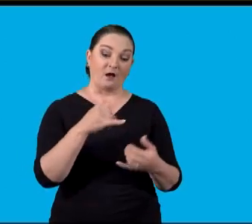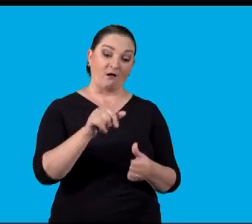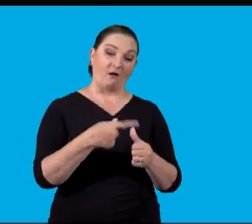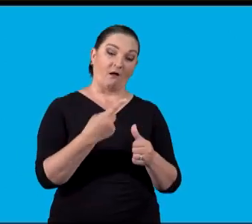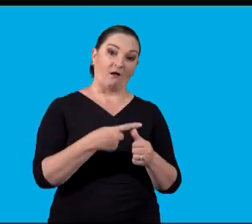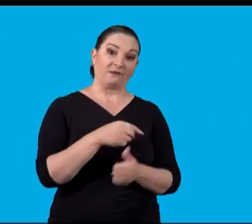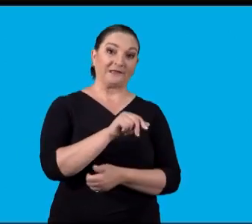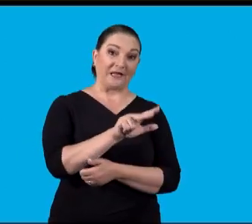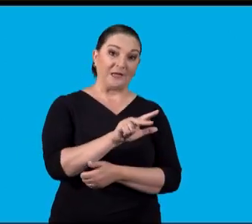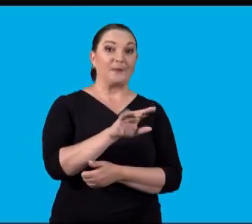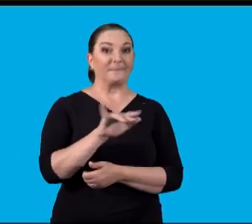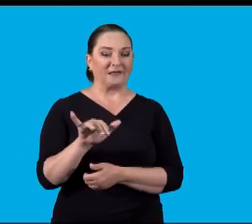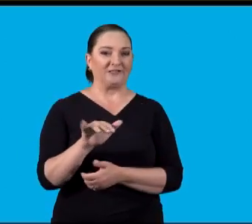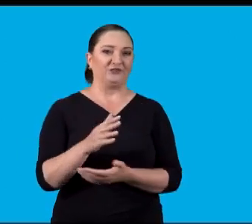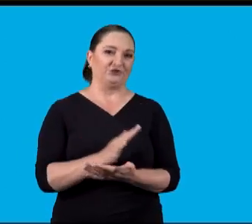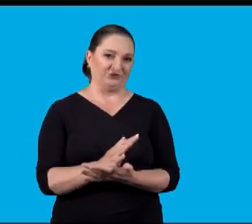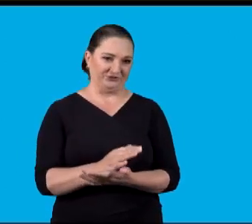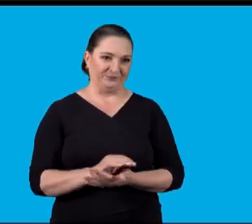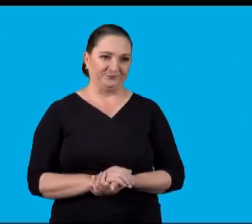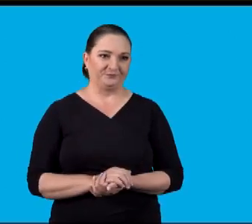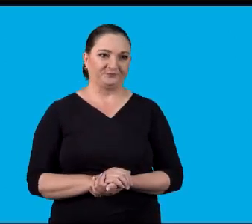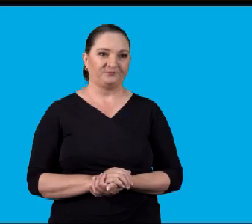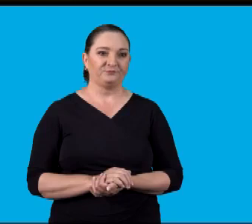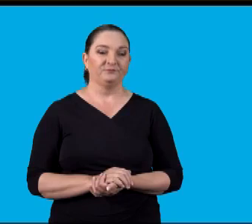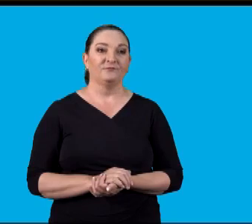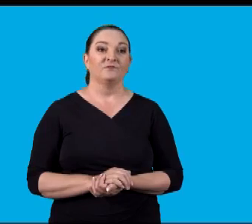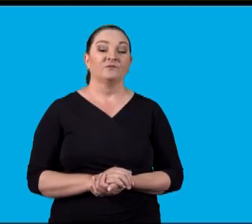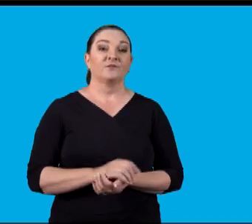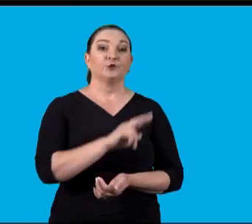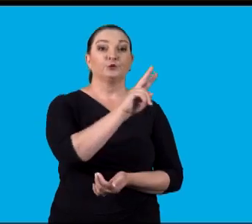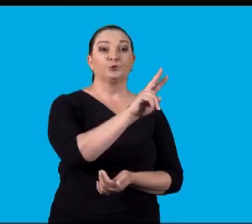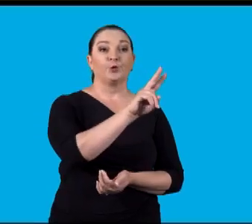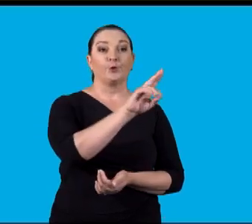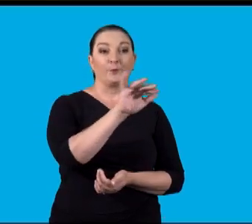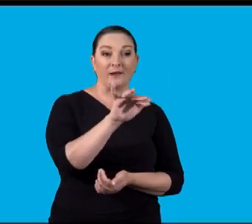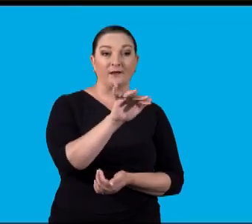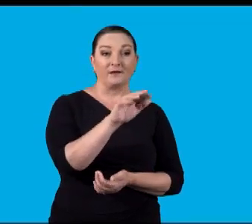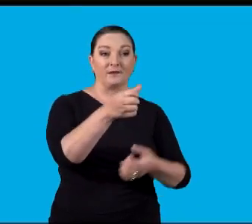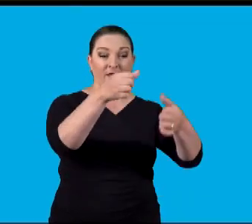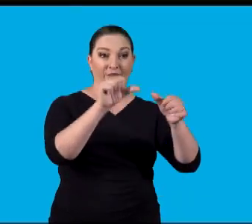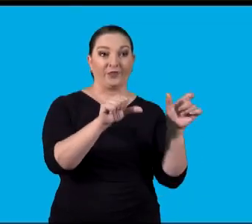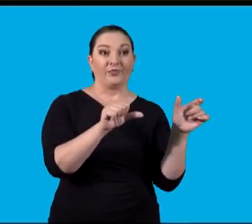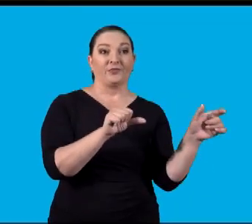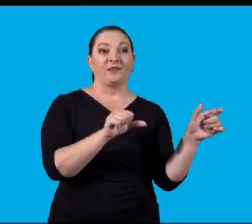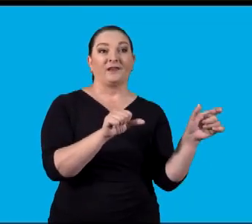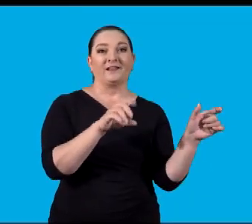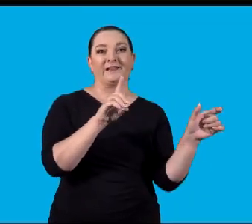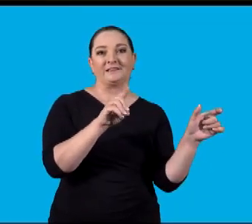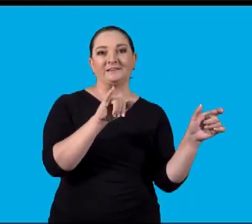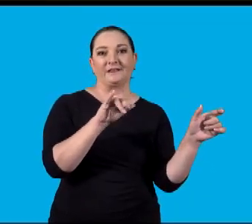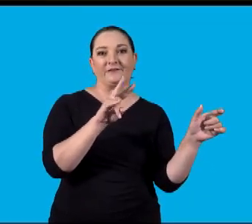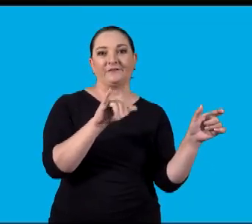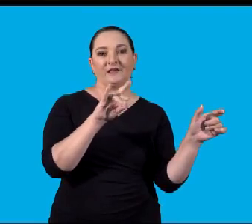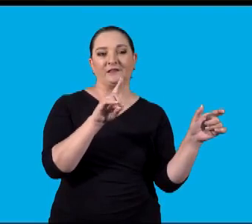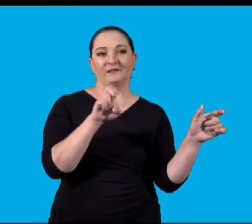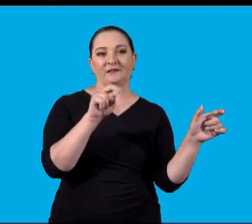now 8 million shares. After the further 2 million, then an interim dividend